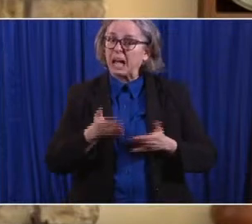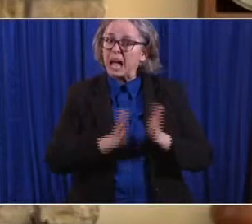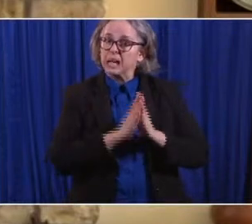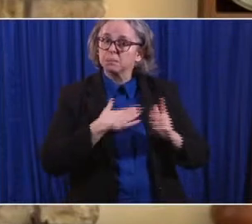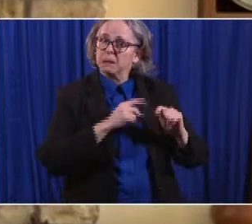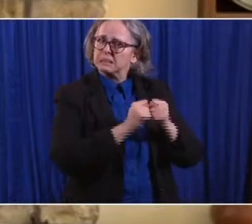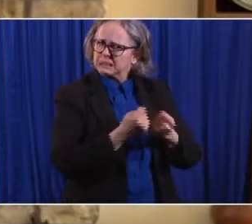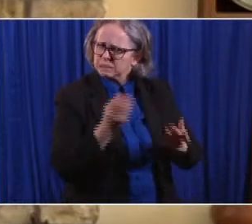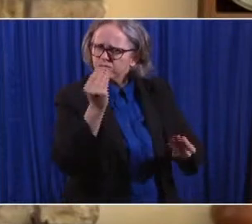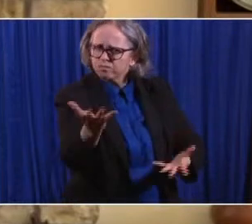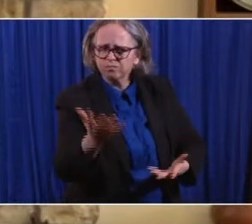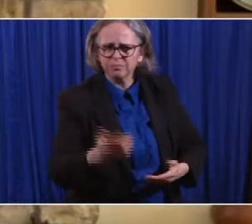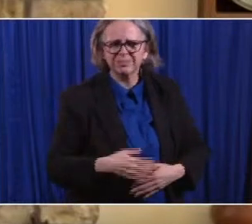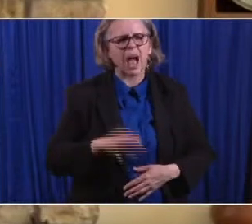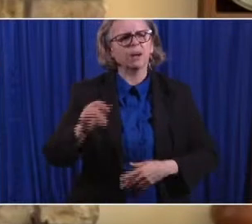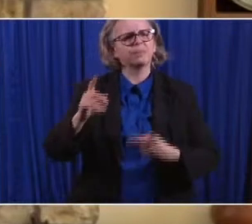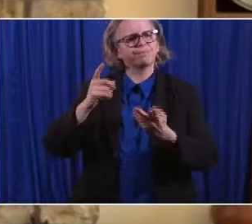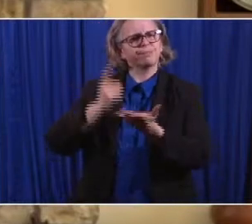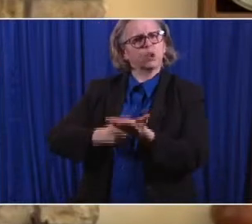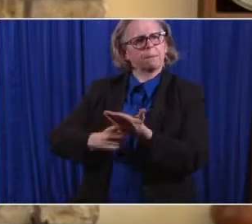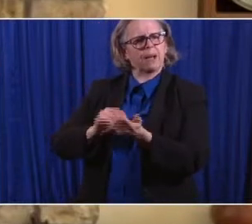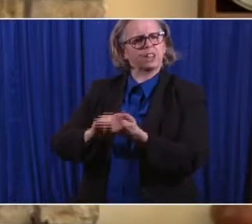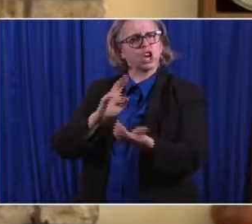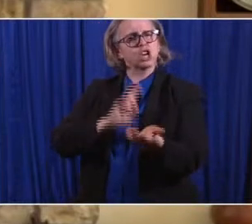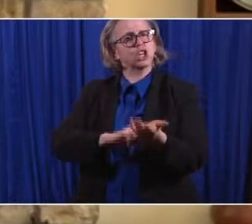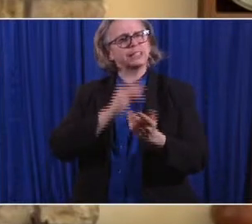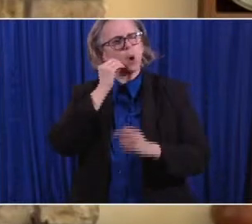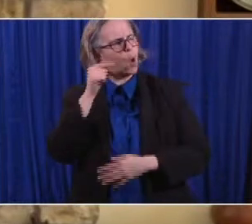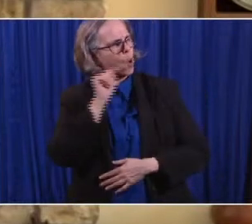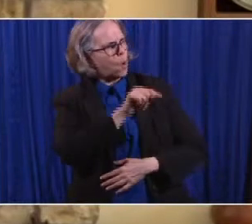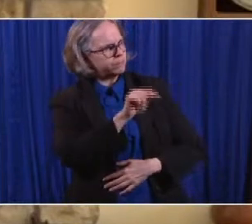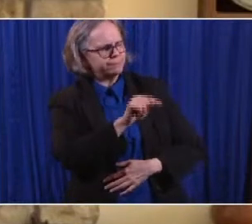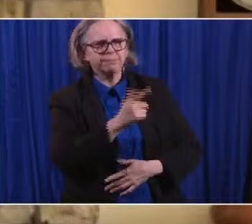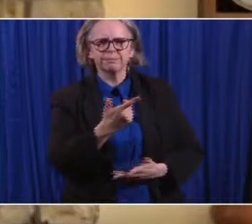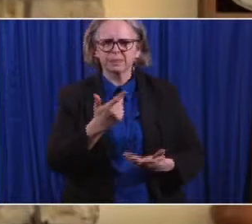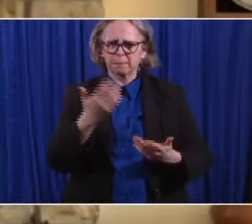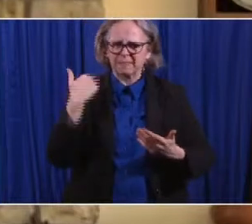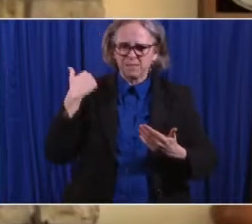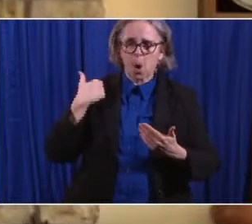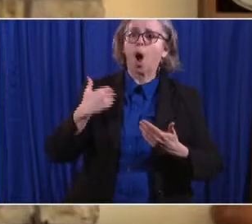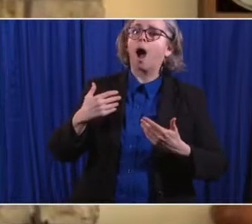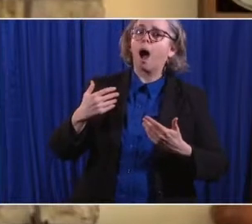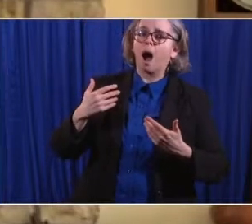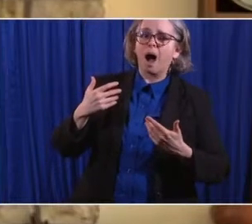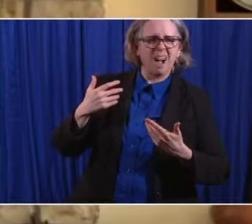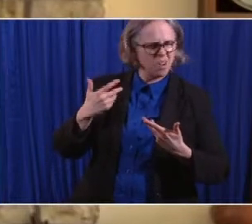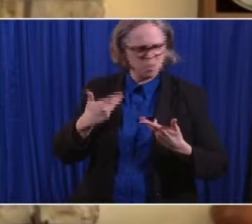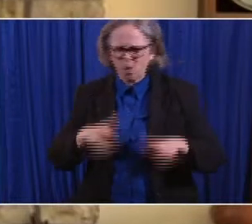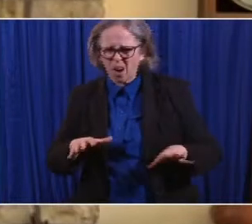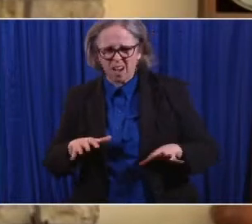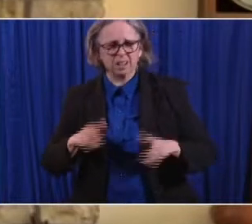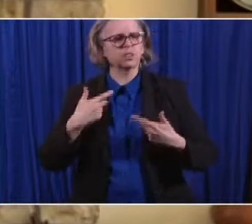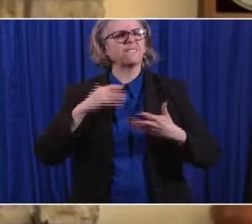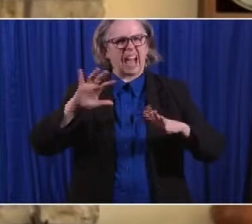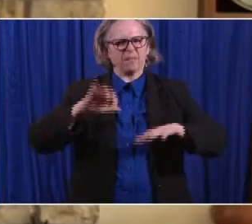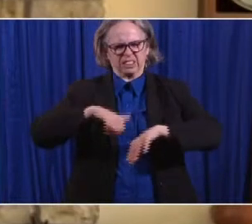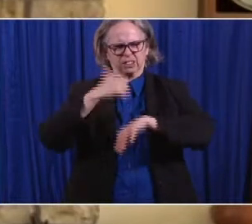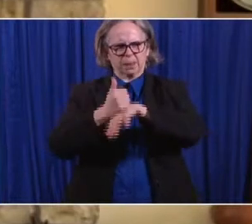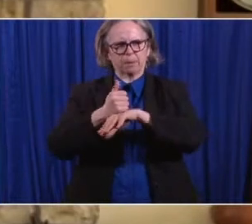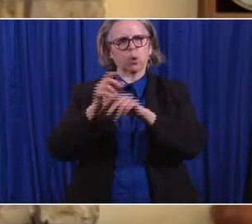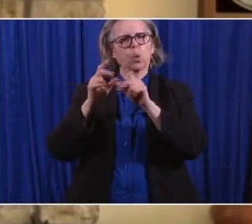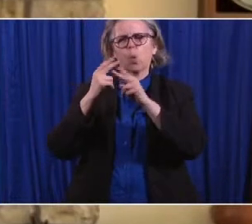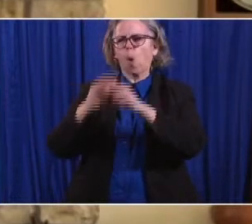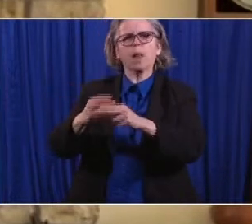as our nursing homes, we have now started the maintenance